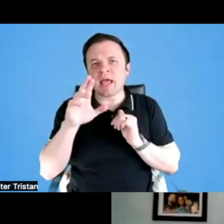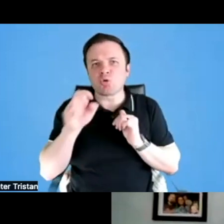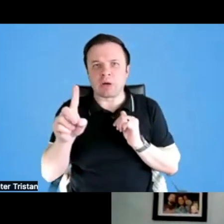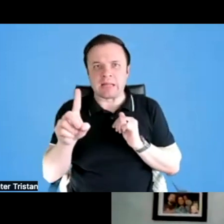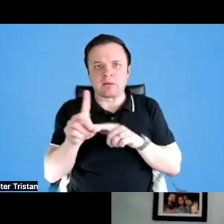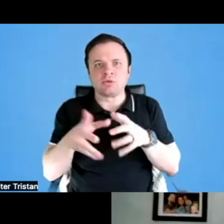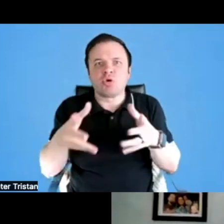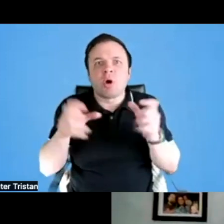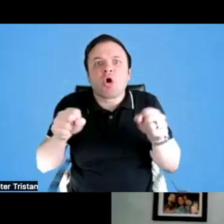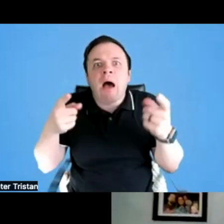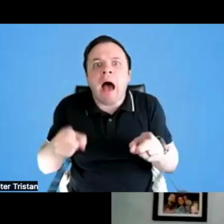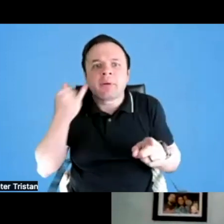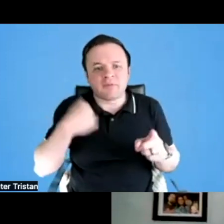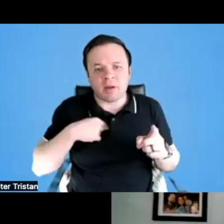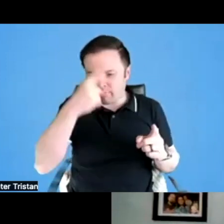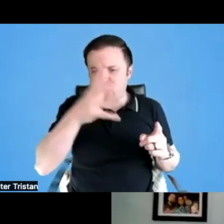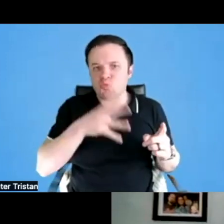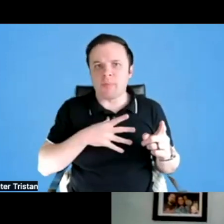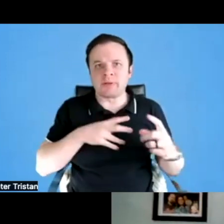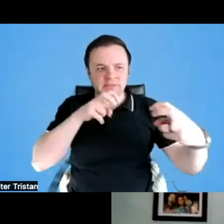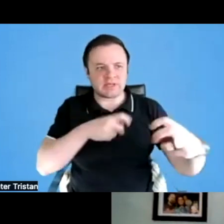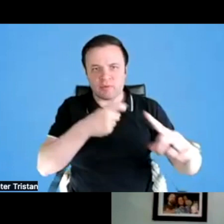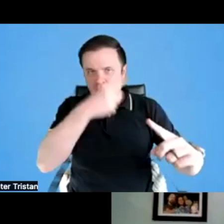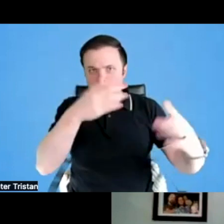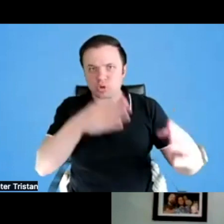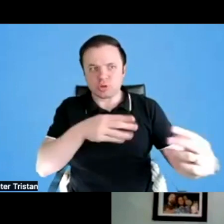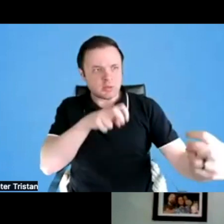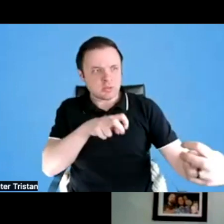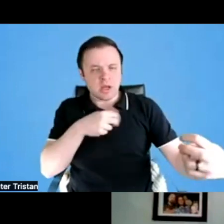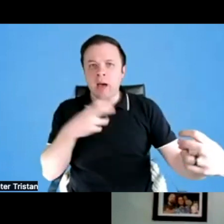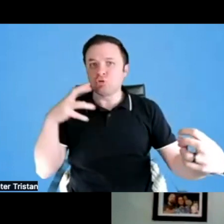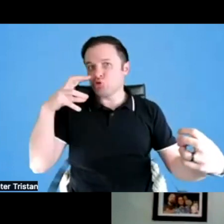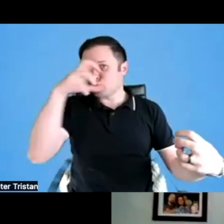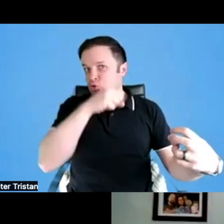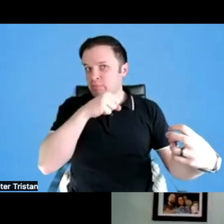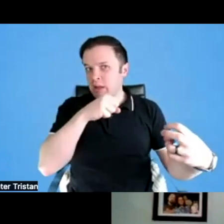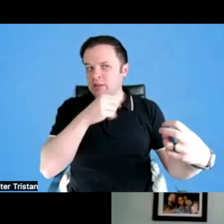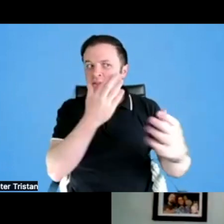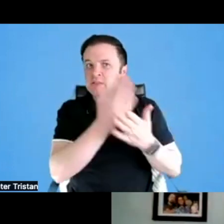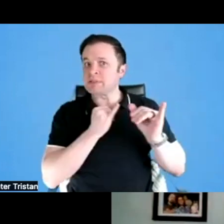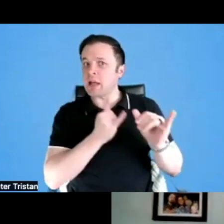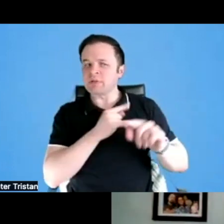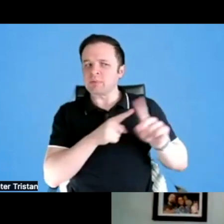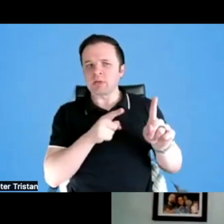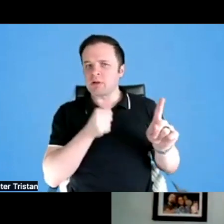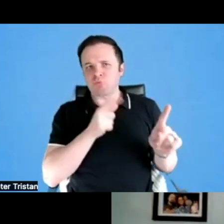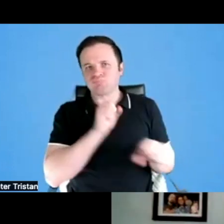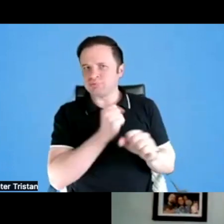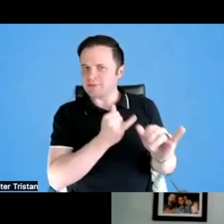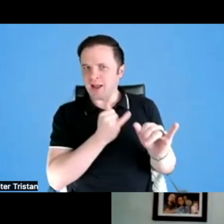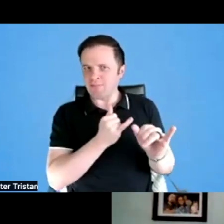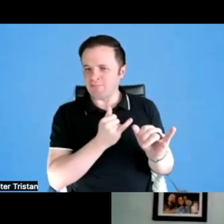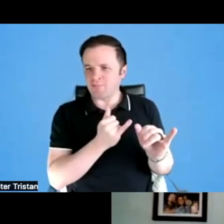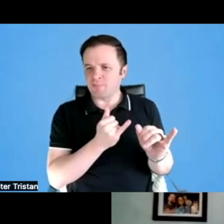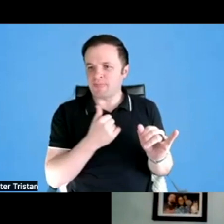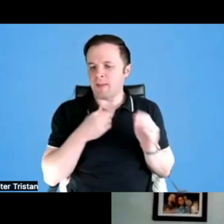could happen when I'm a Black woman sitting across from a Black person, I may be assuming some sameness that actually isn't there. And so I'm planning based